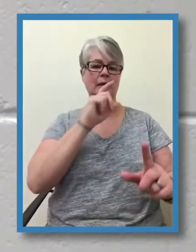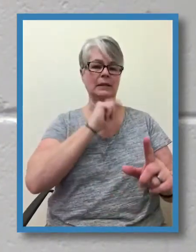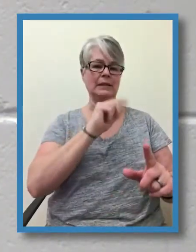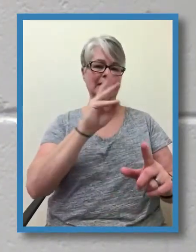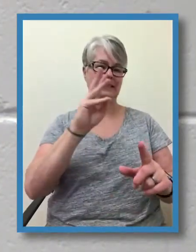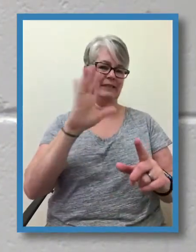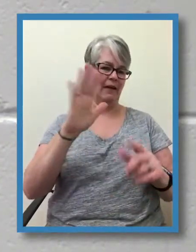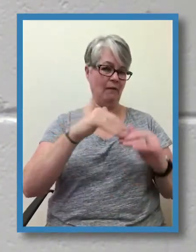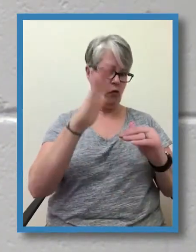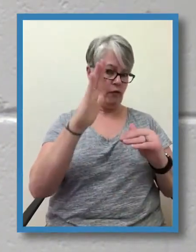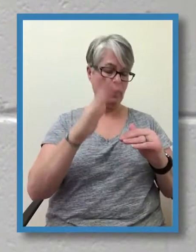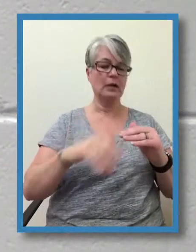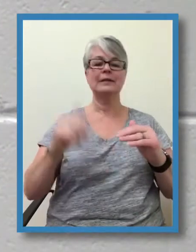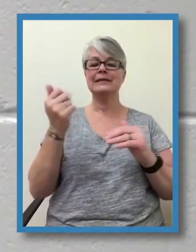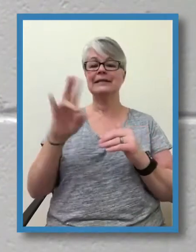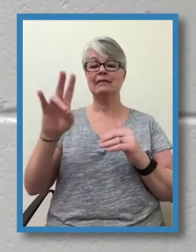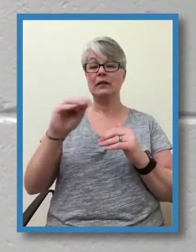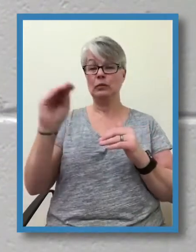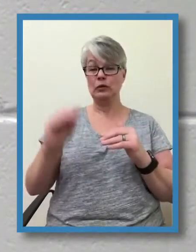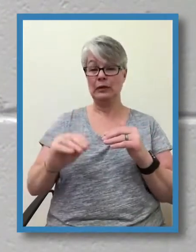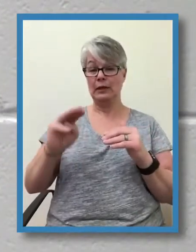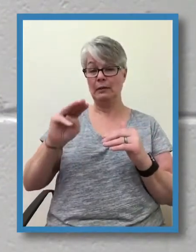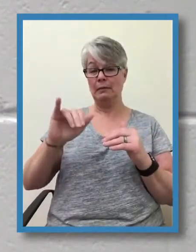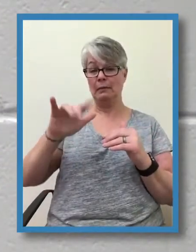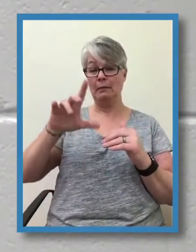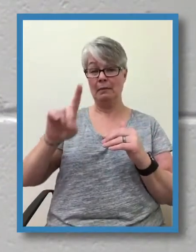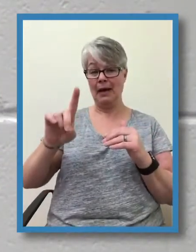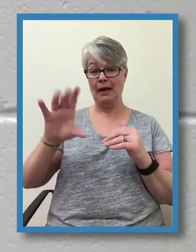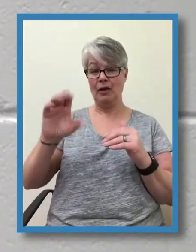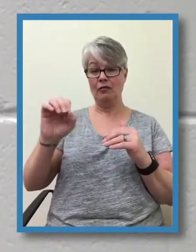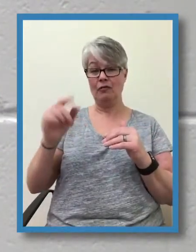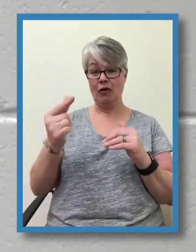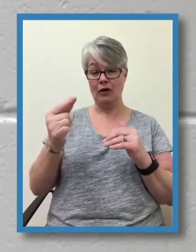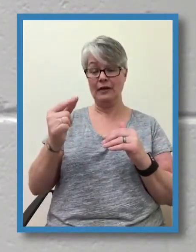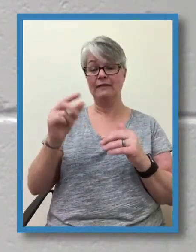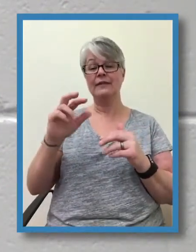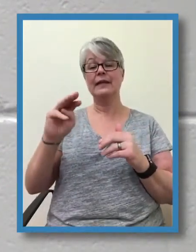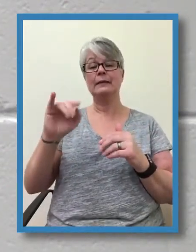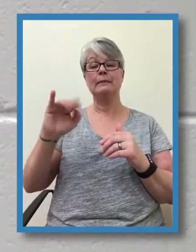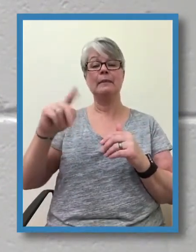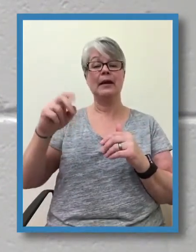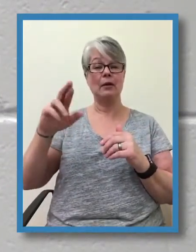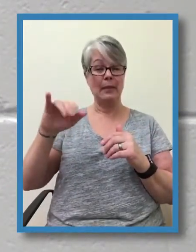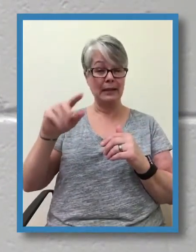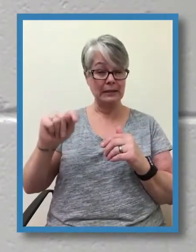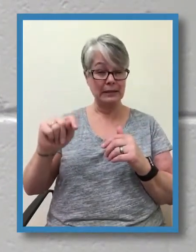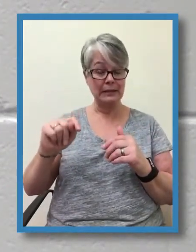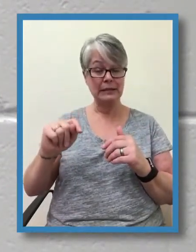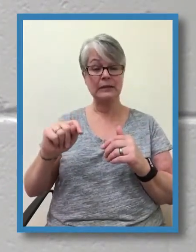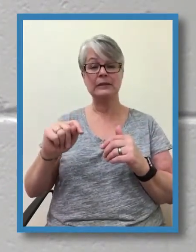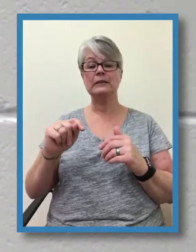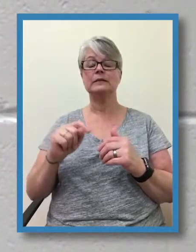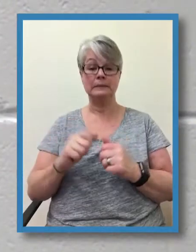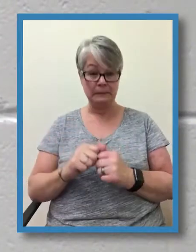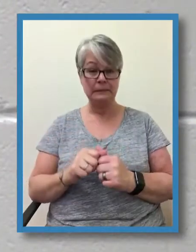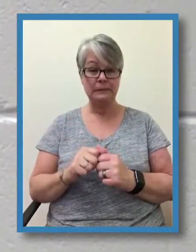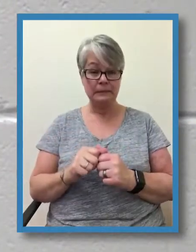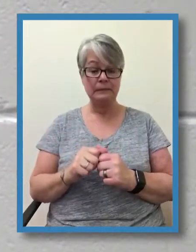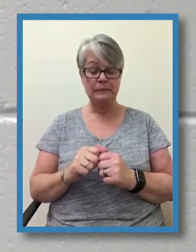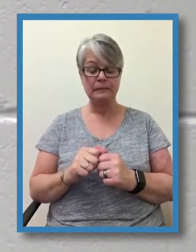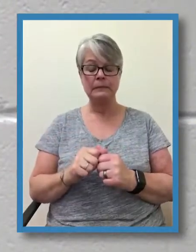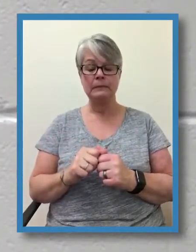impairment. That's the group. It doesn't mean it happens when you get to 65. It just means the group as a whole. That's the proportion.